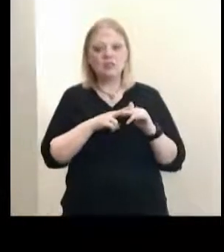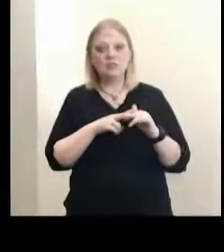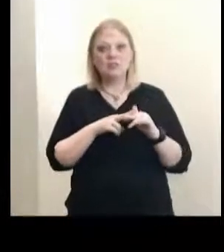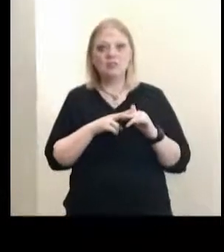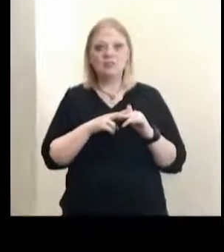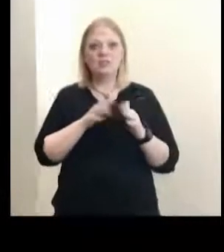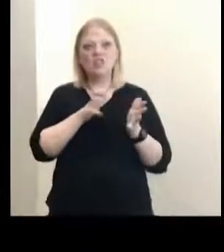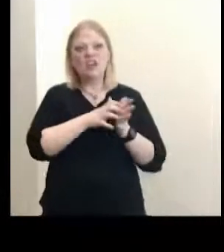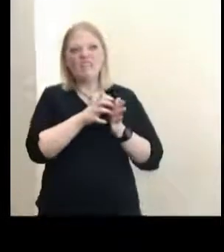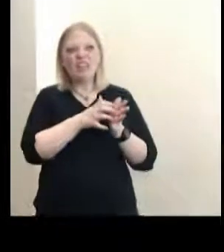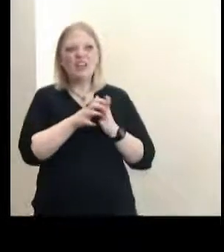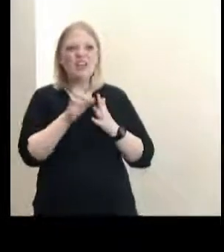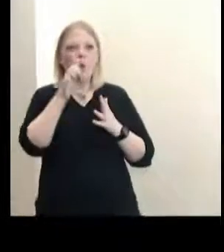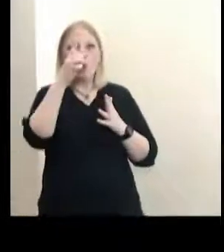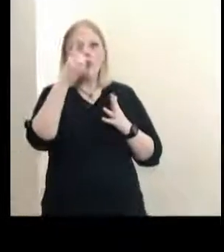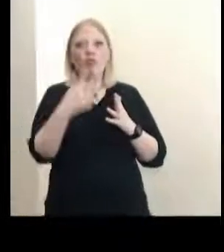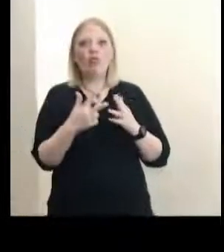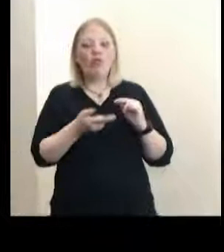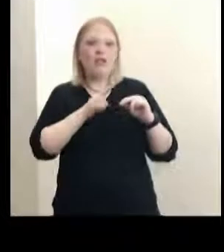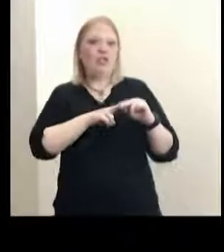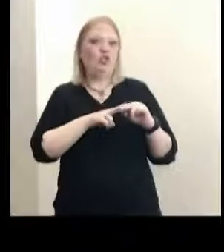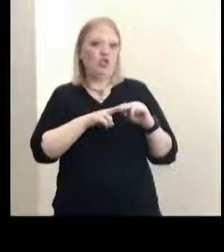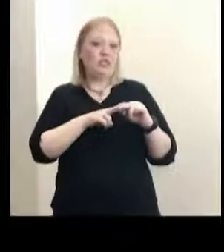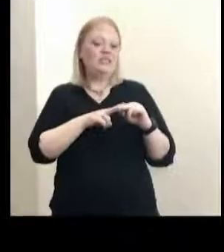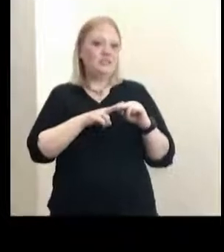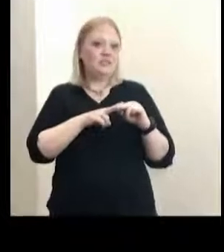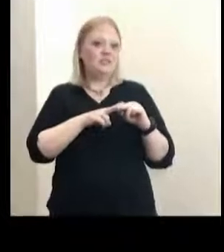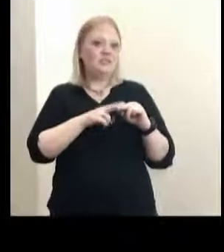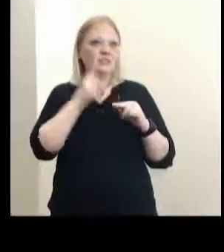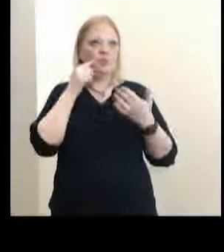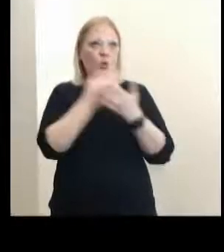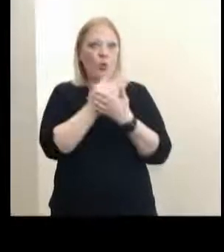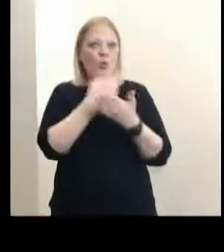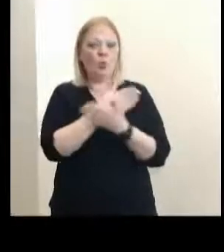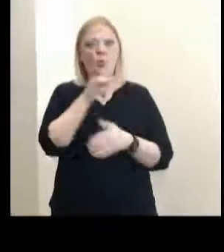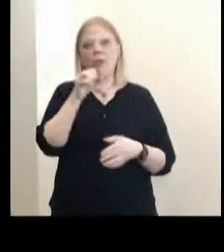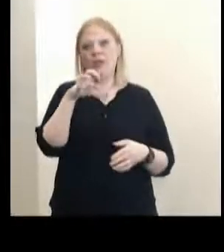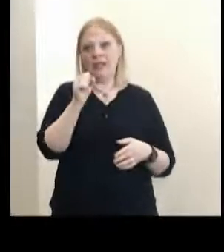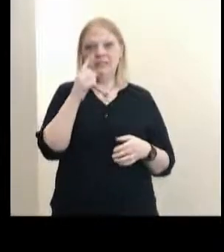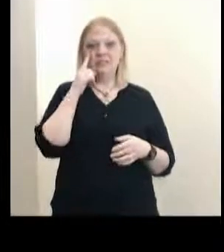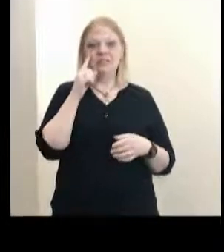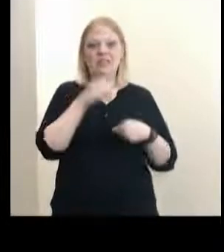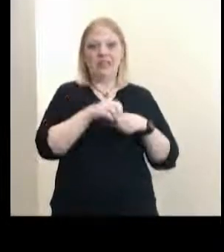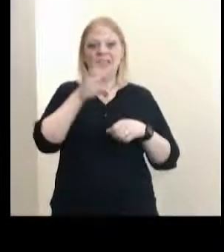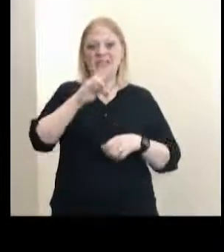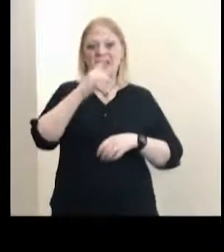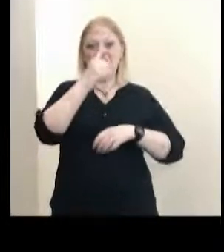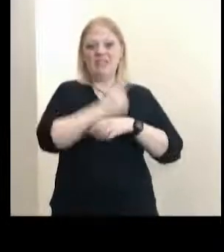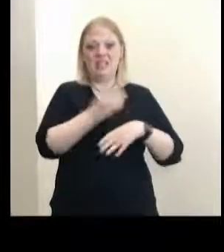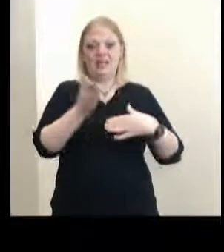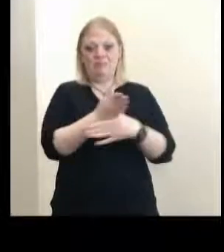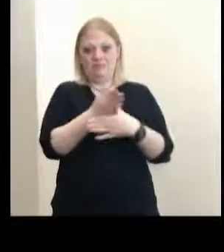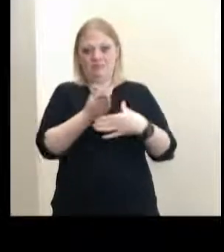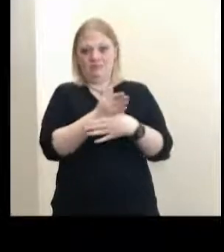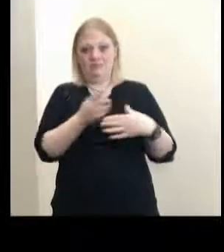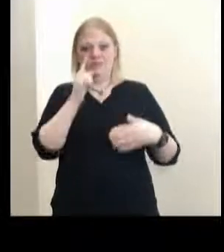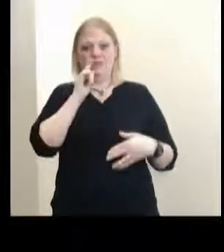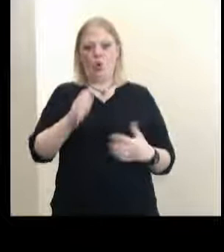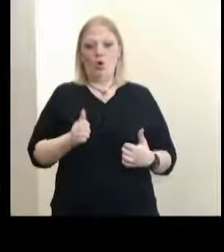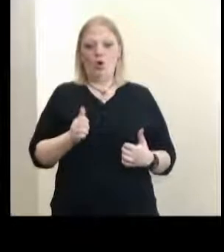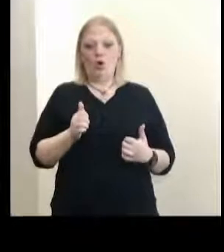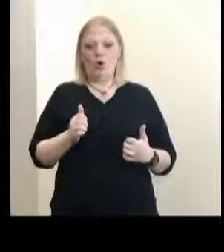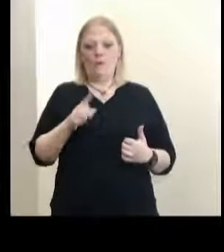roughly a 1/3 increase in new cases over a 7-day period per 100,000 residents that